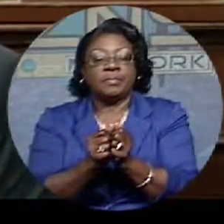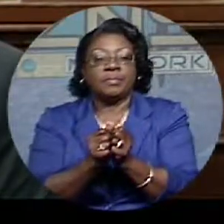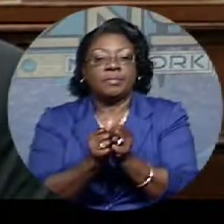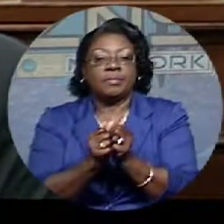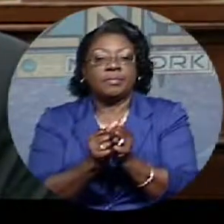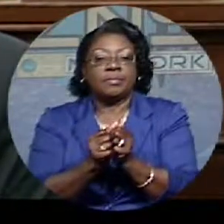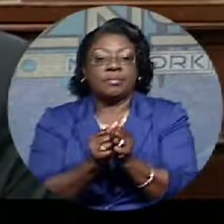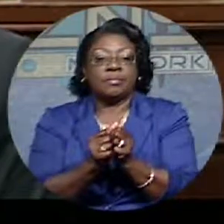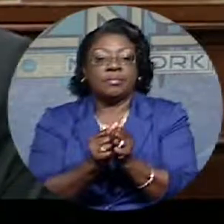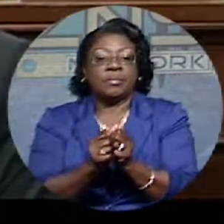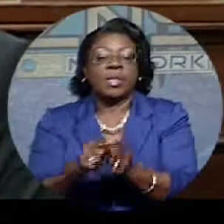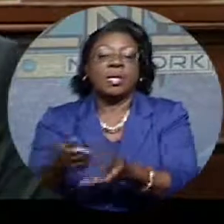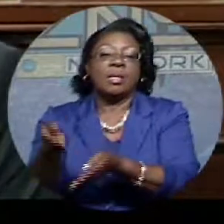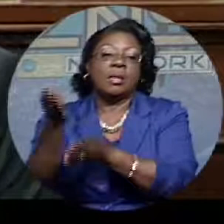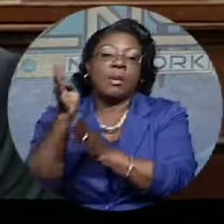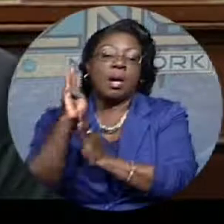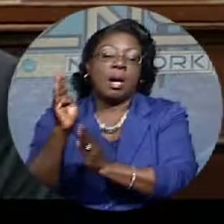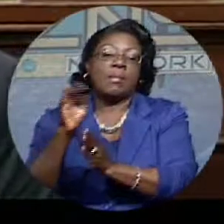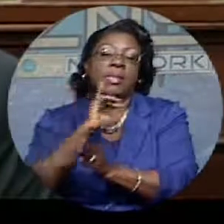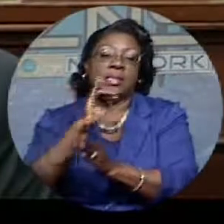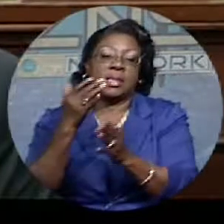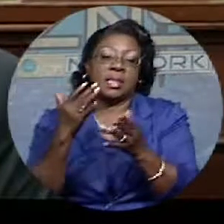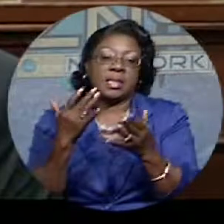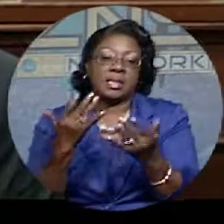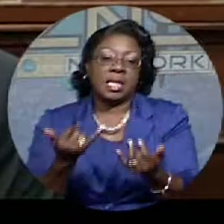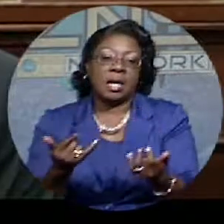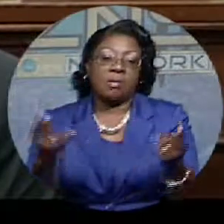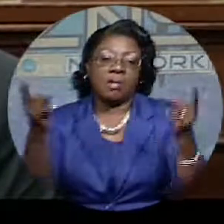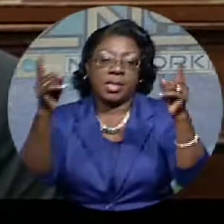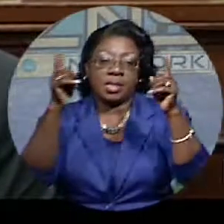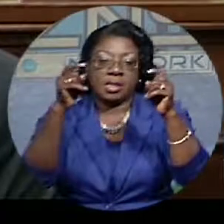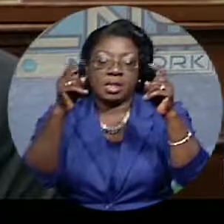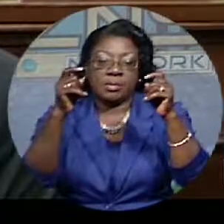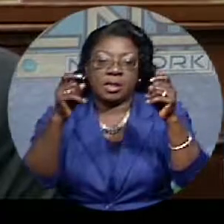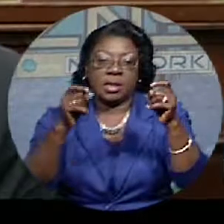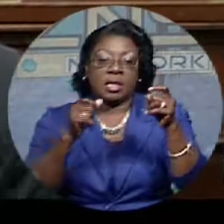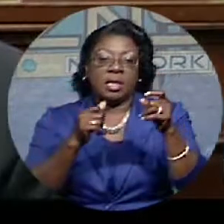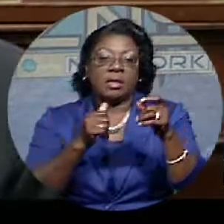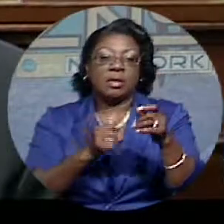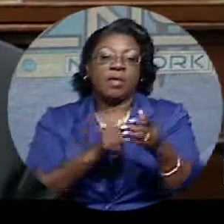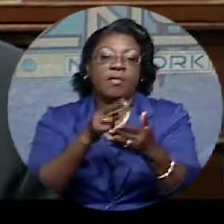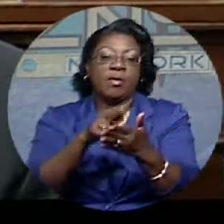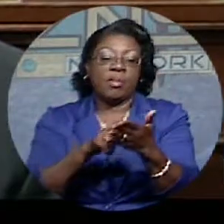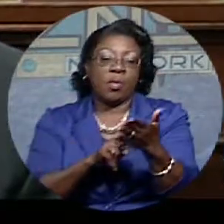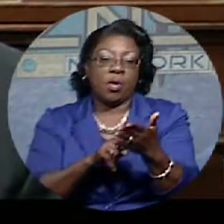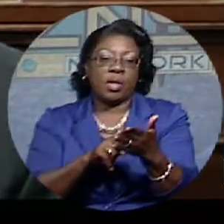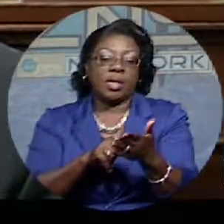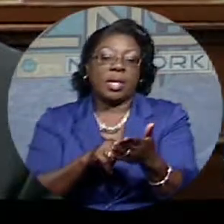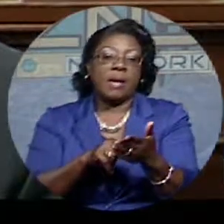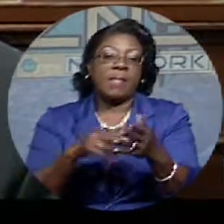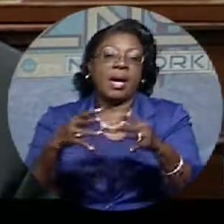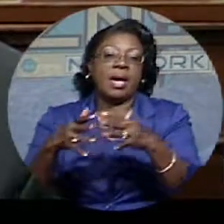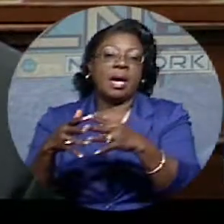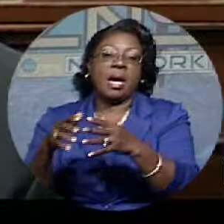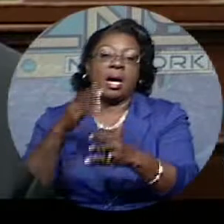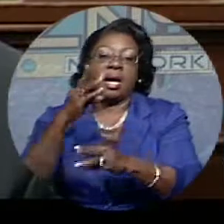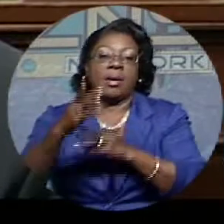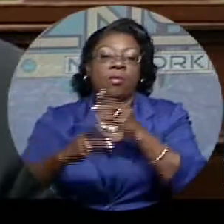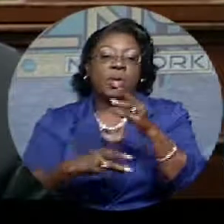2013. The Bahamas is now to be the subject of a follow-up audit by ICAO in November of this